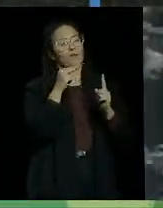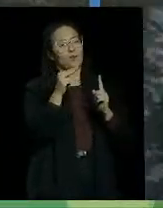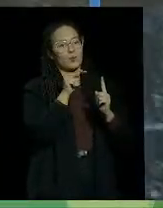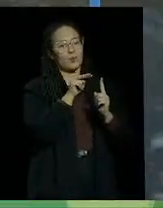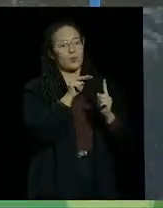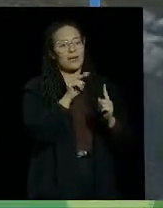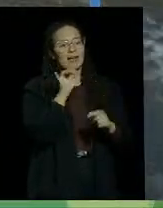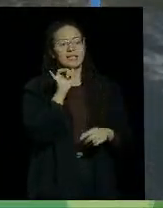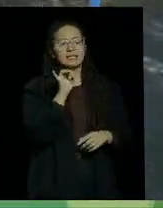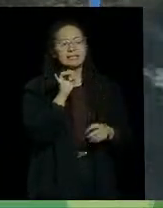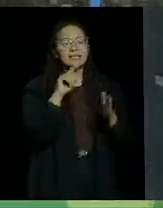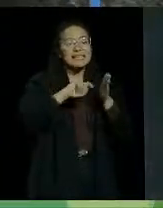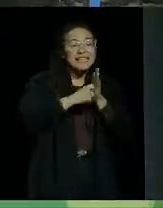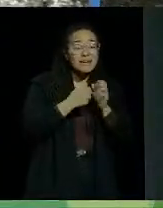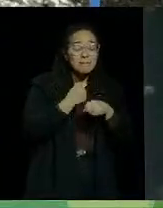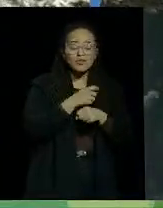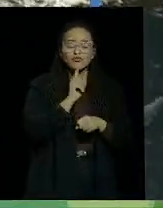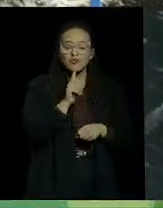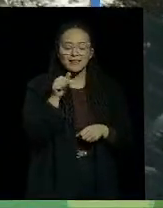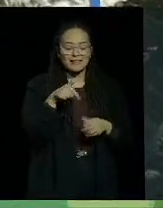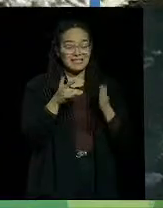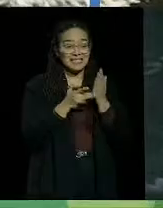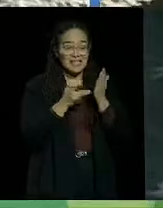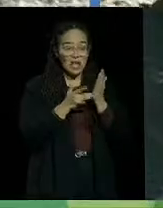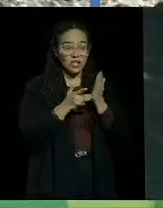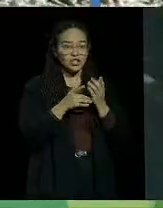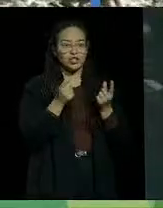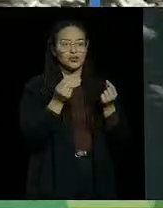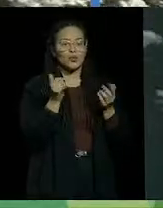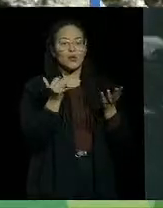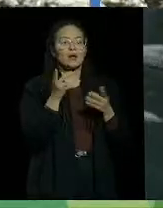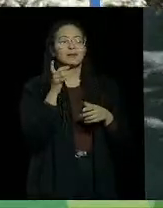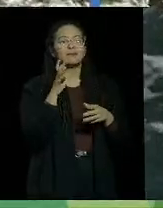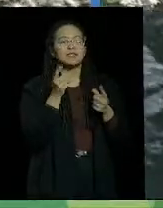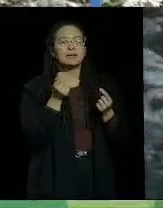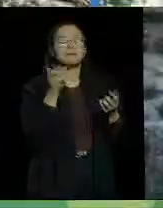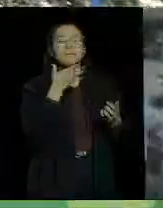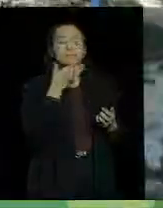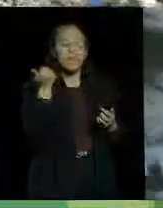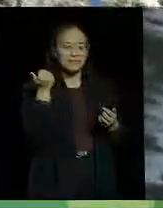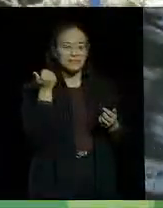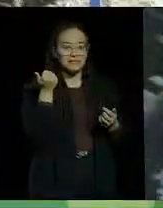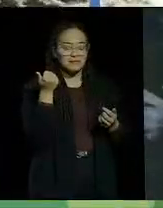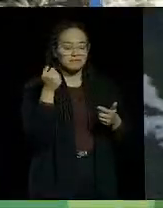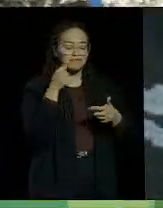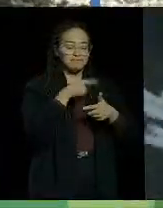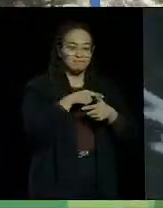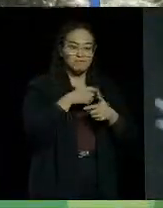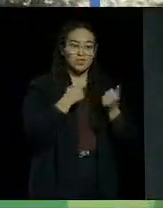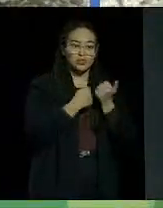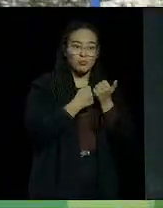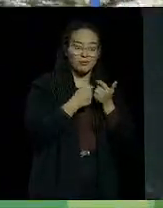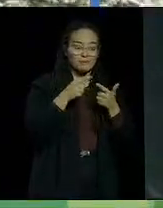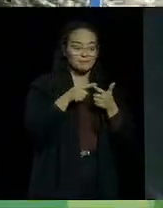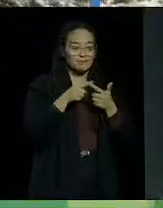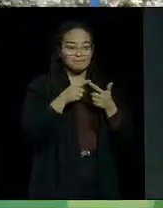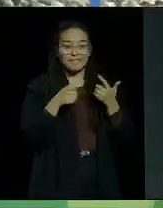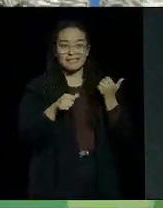to ensuring that this technology is put to work doing what it does best, namely